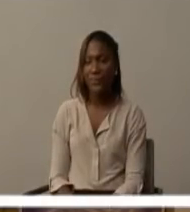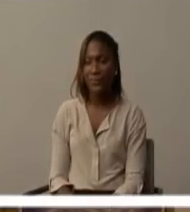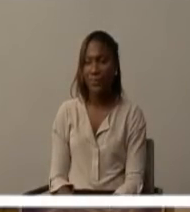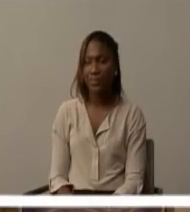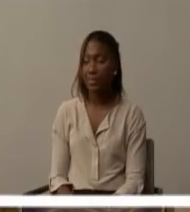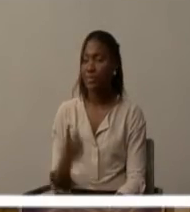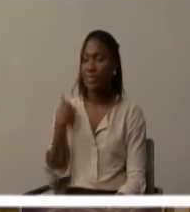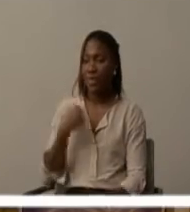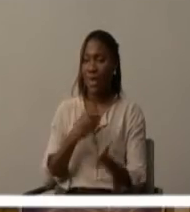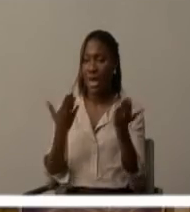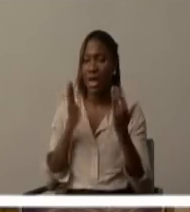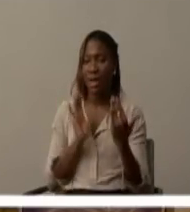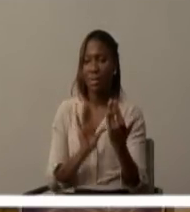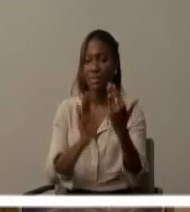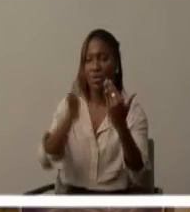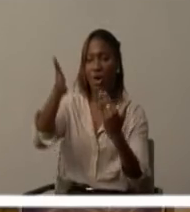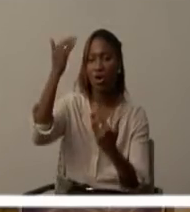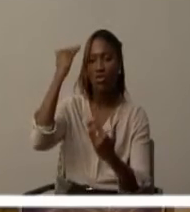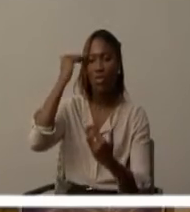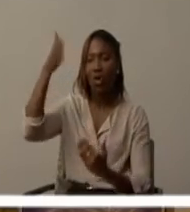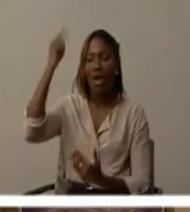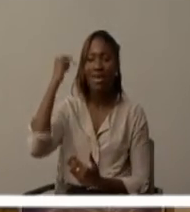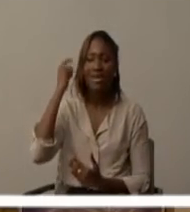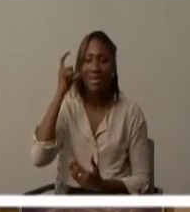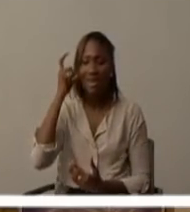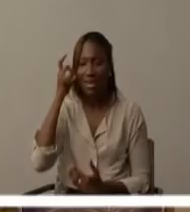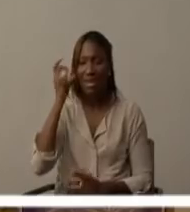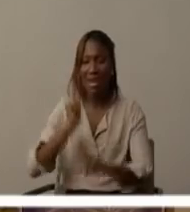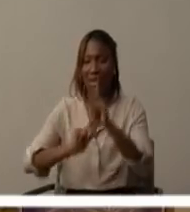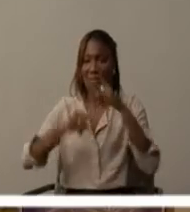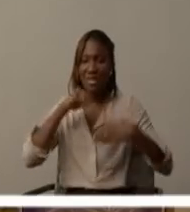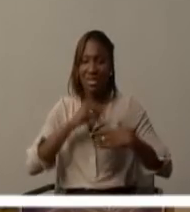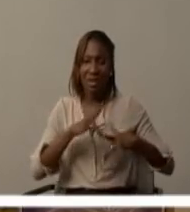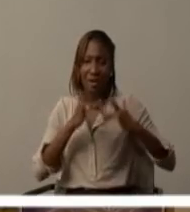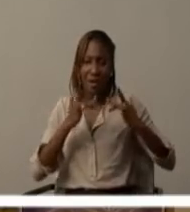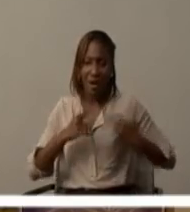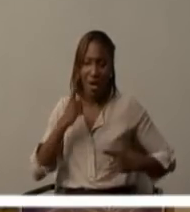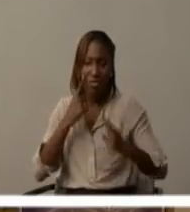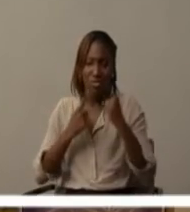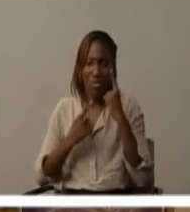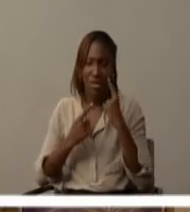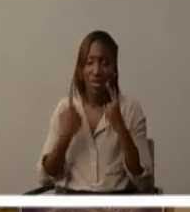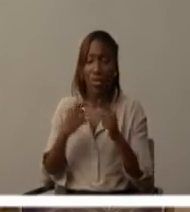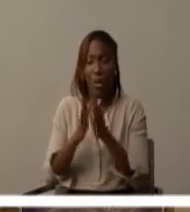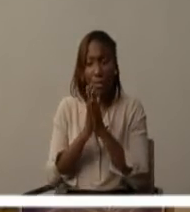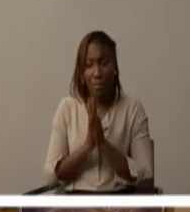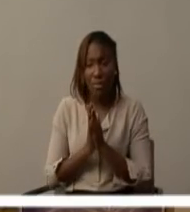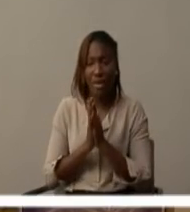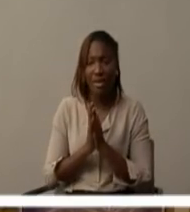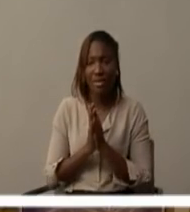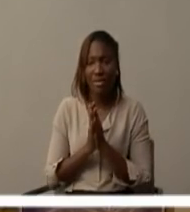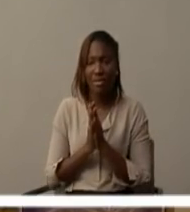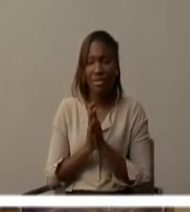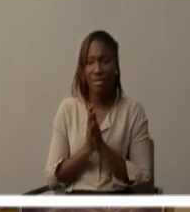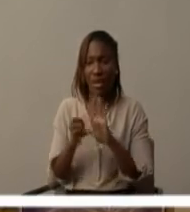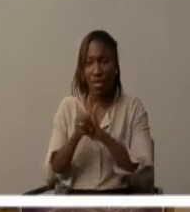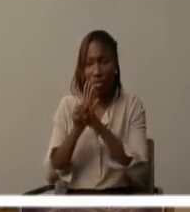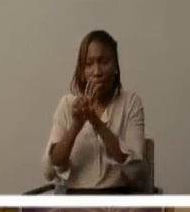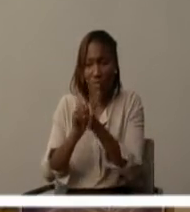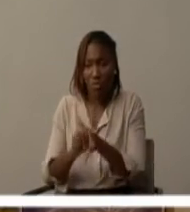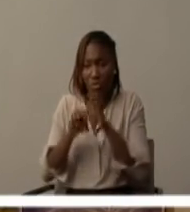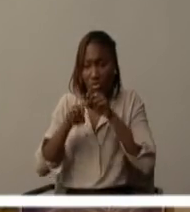We come before God knowing that God hears the cries of his people's heart. We pray that this sickness that has